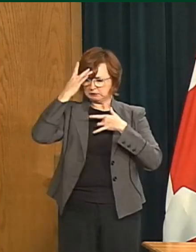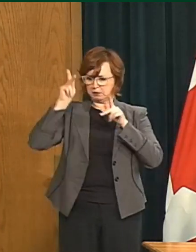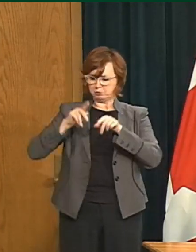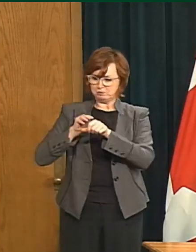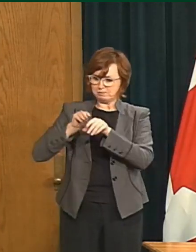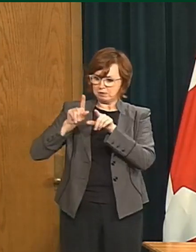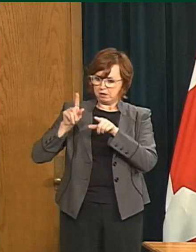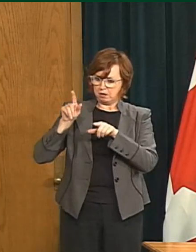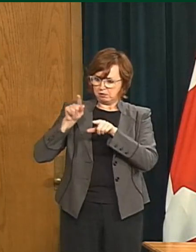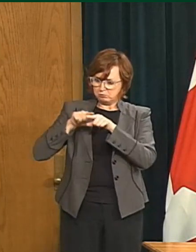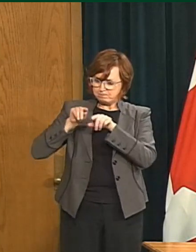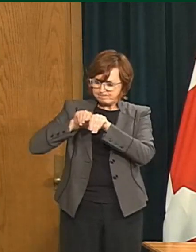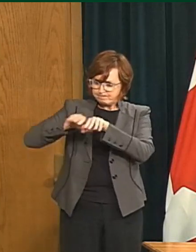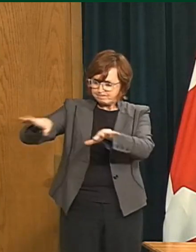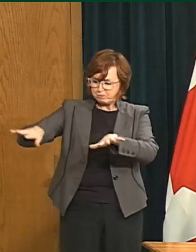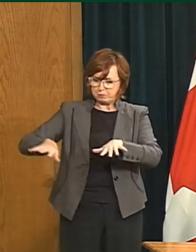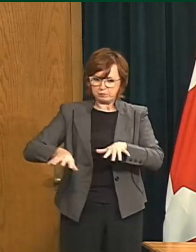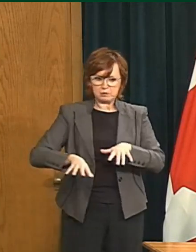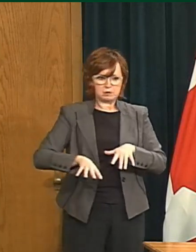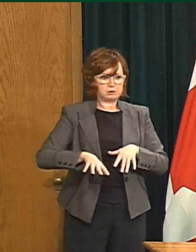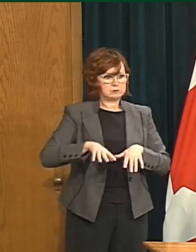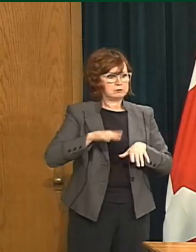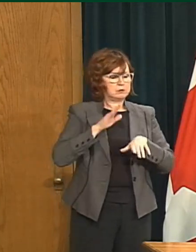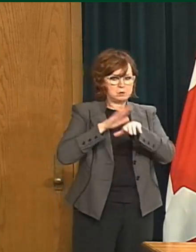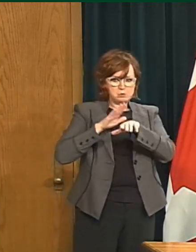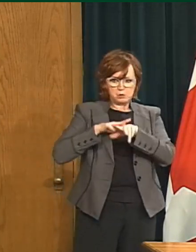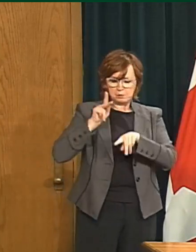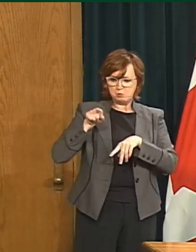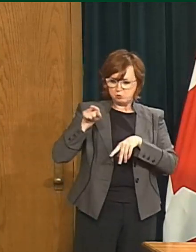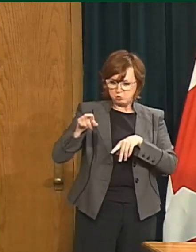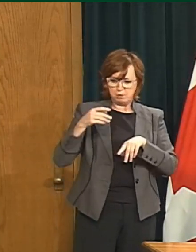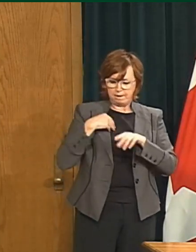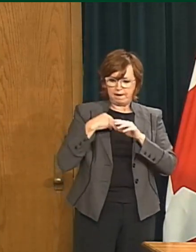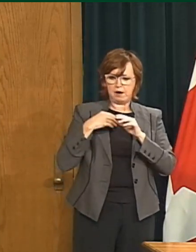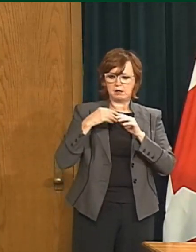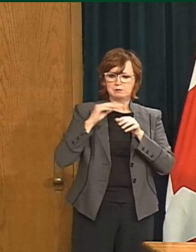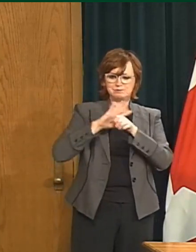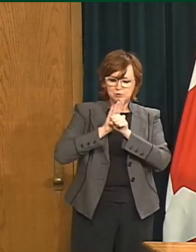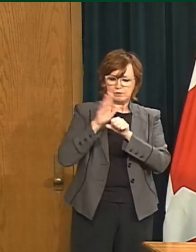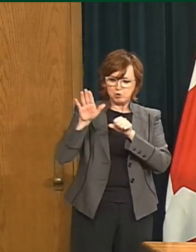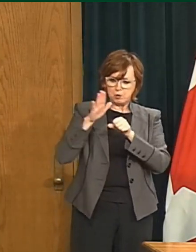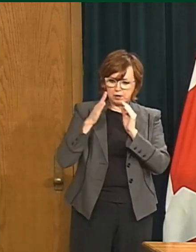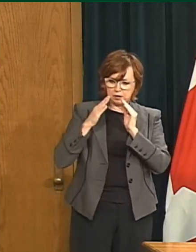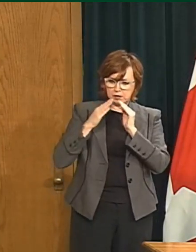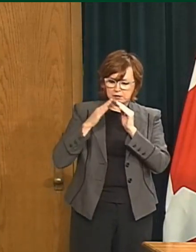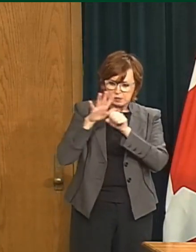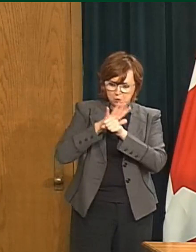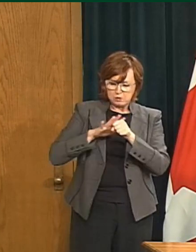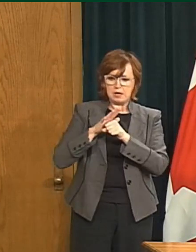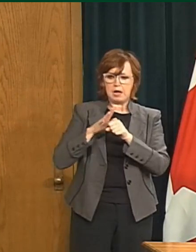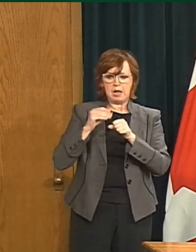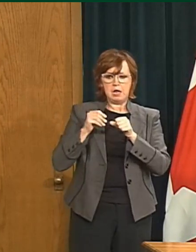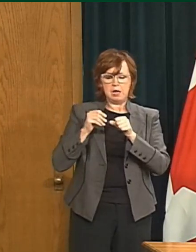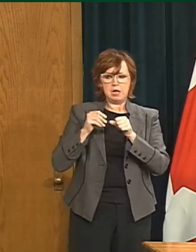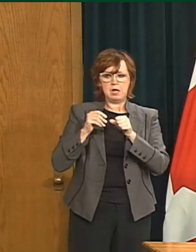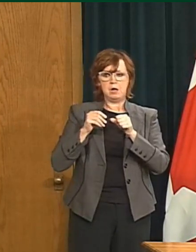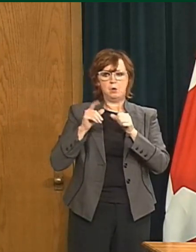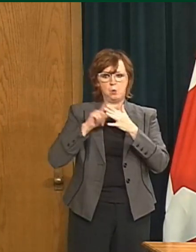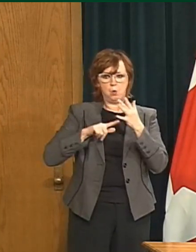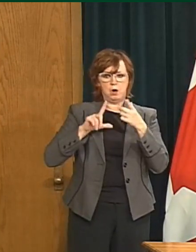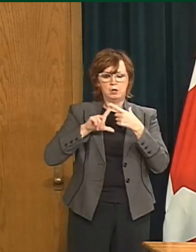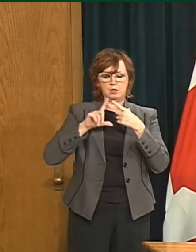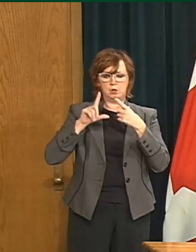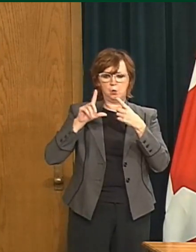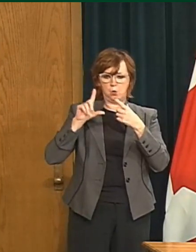they actually have COVID-19 in that community and what community members can expect to do in the event they actually have it in their